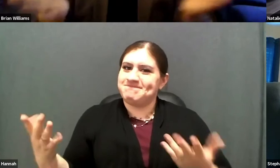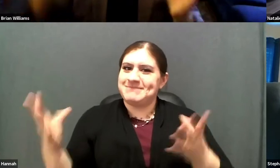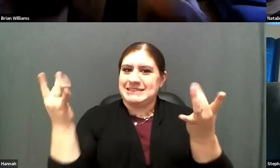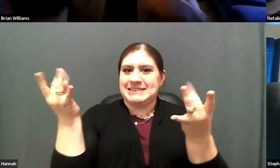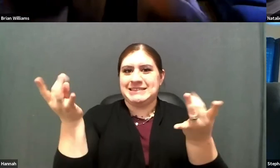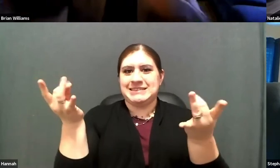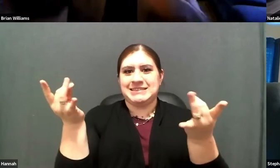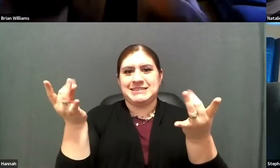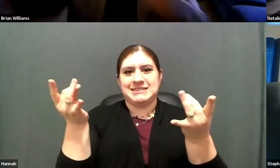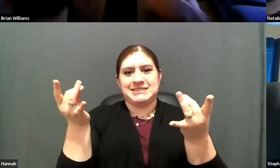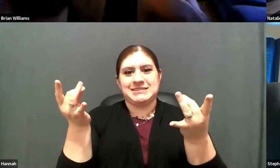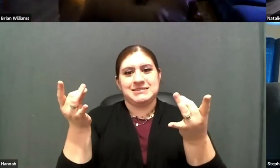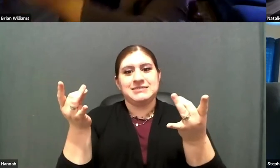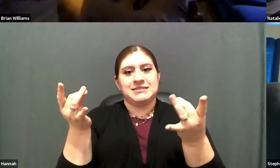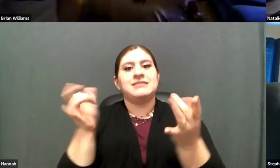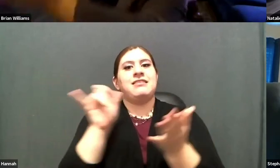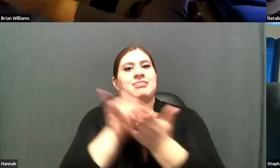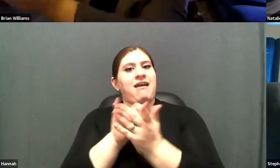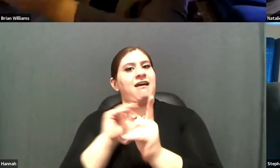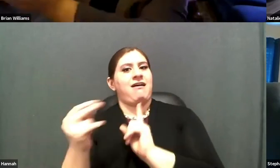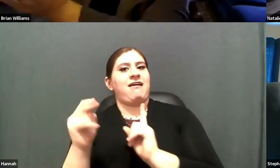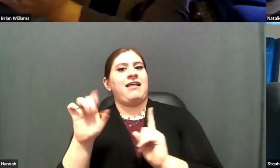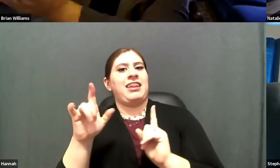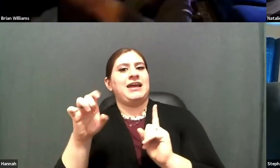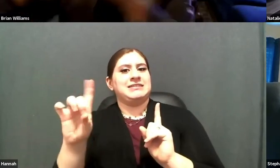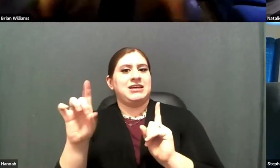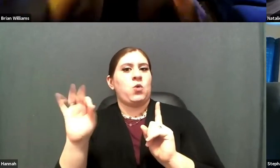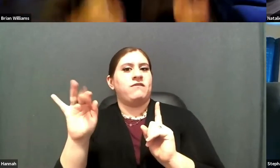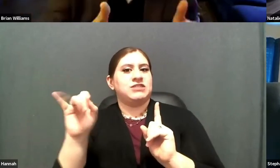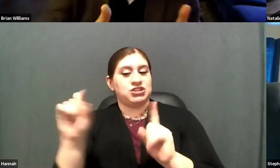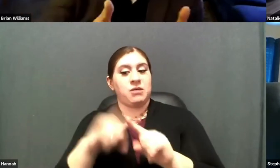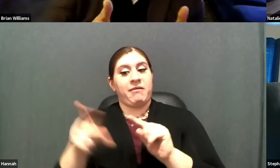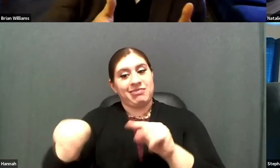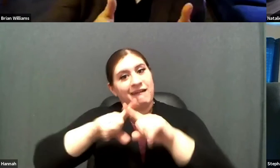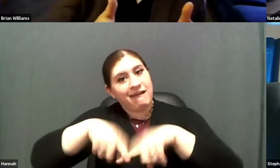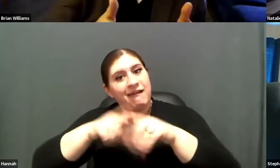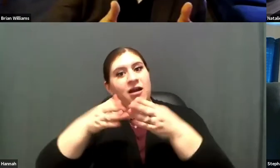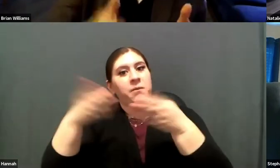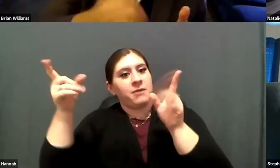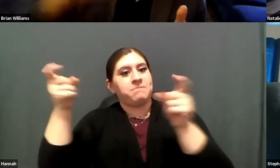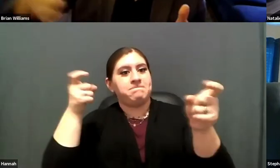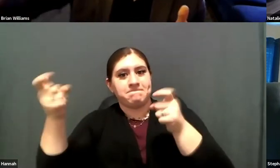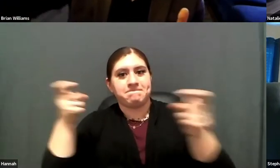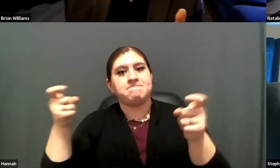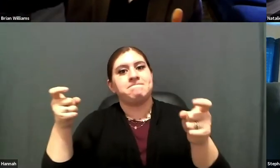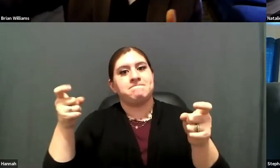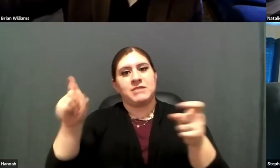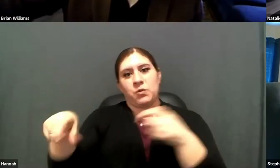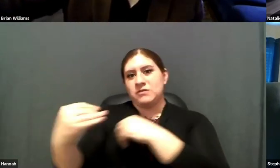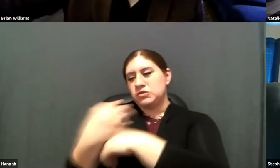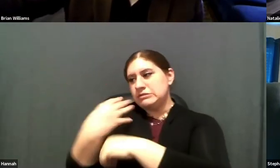So elected officials, now ultimately that's on elected officials, but they depend on the public administrators to advise